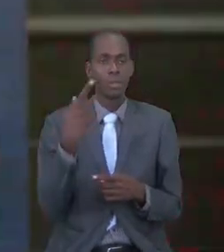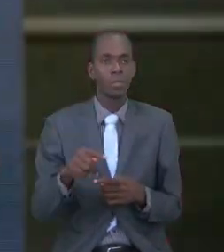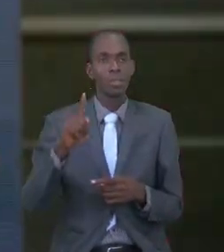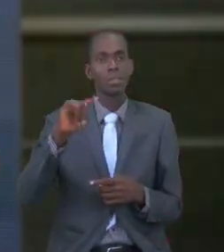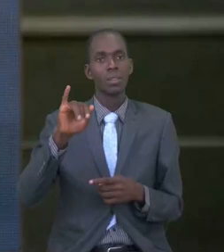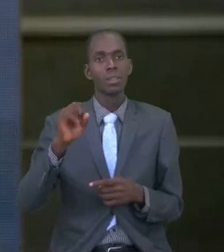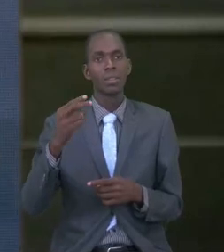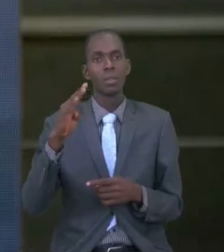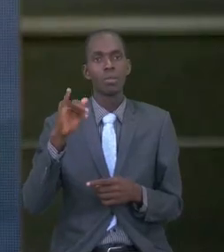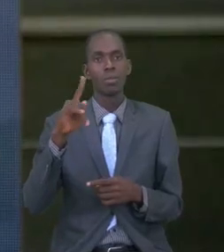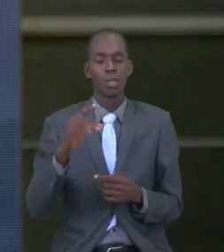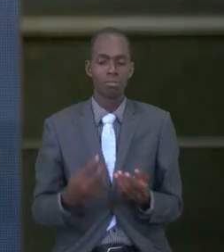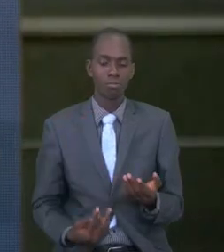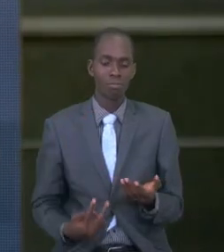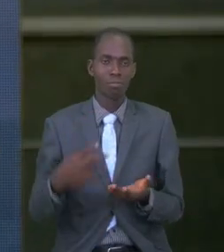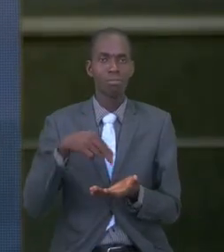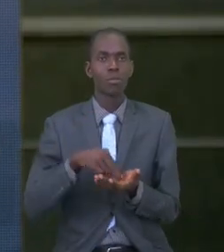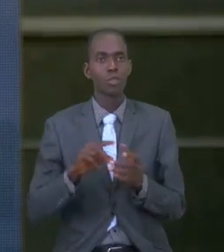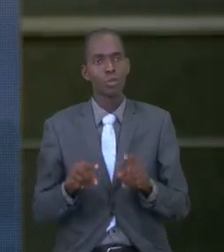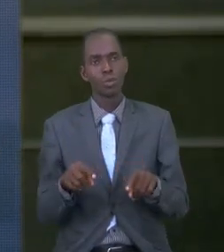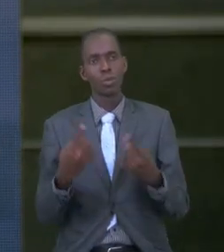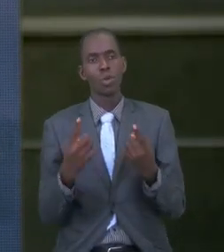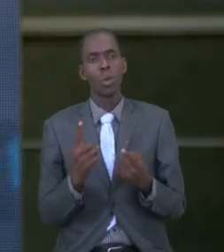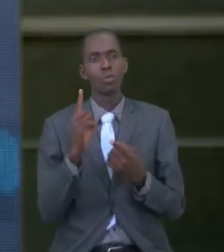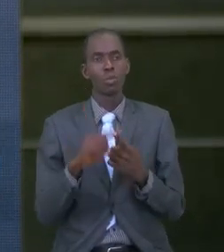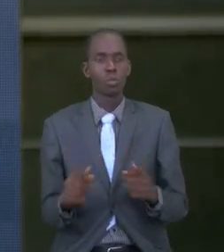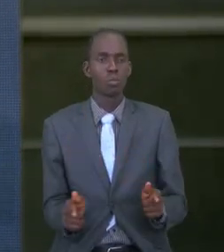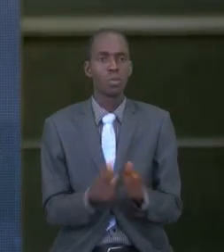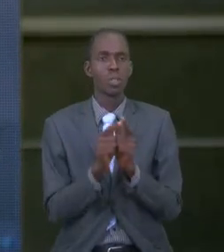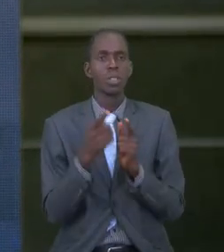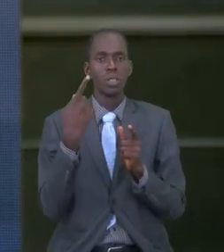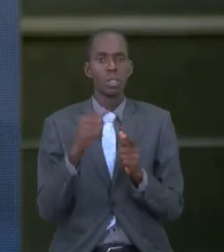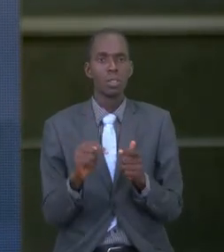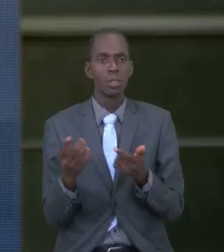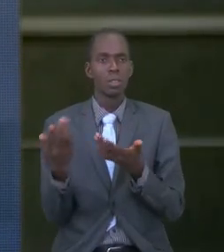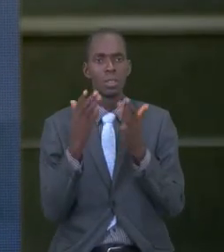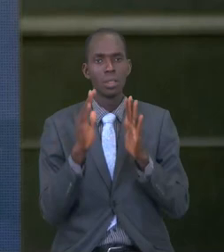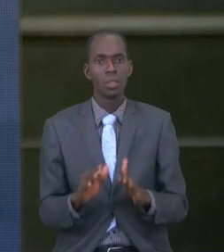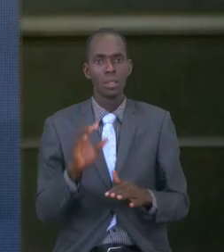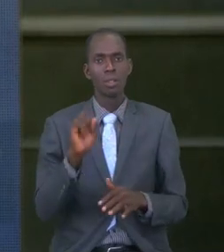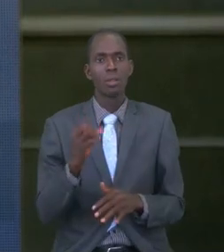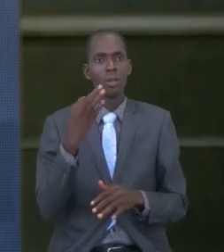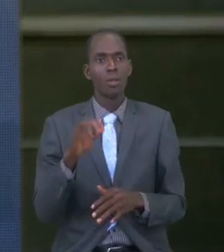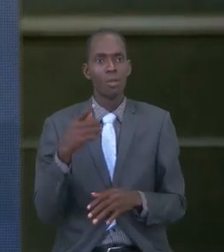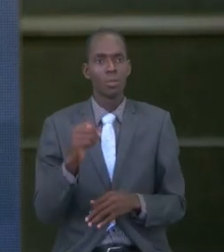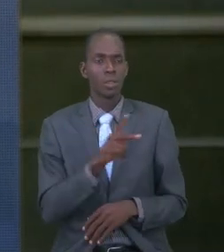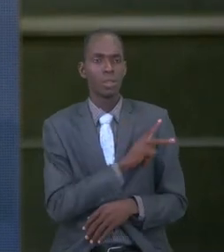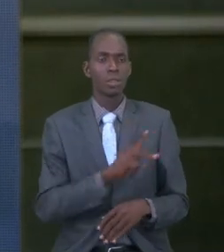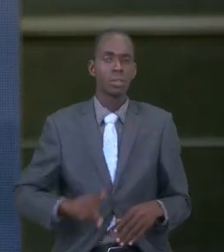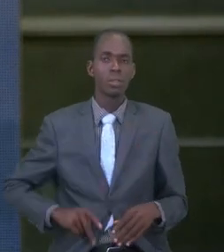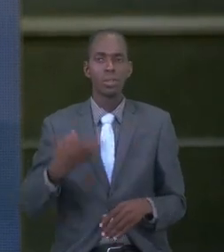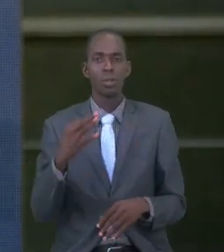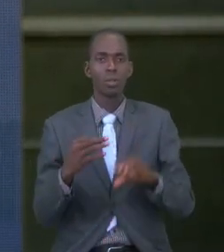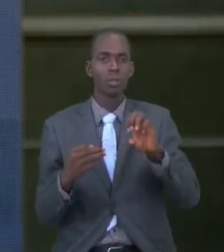Tishbite, arise, go up to meet the messengers of the king of